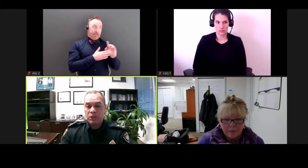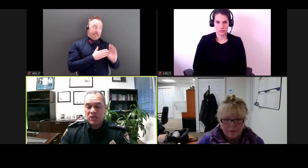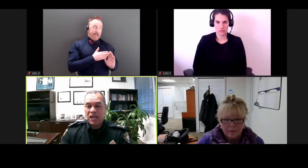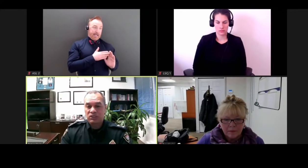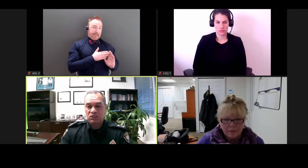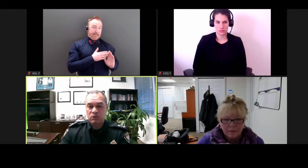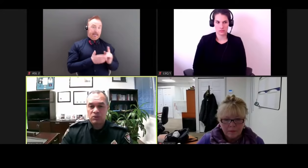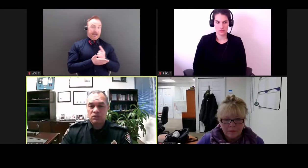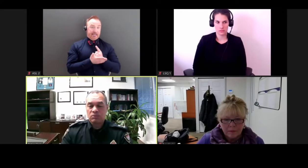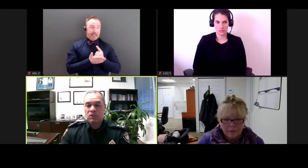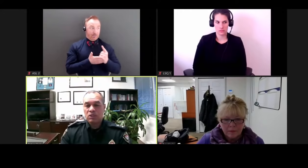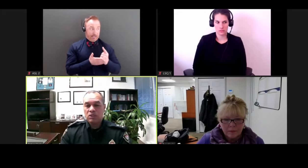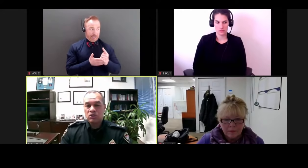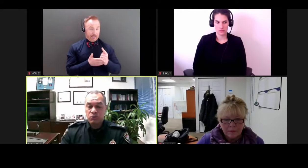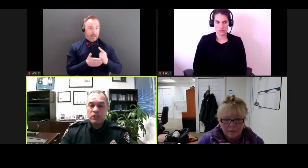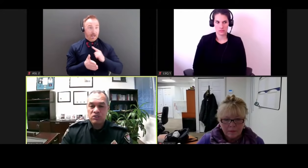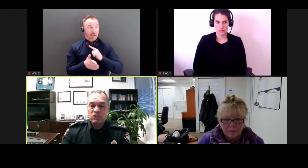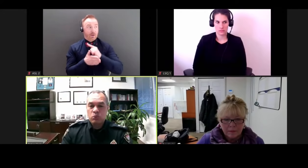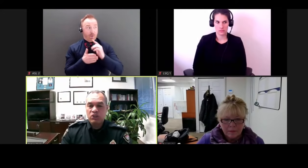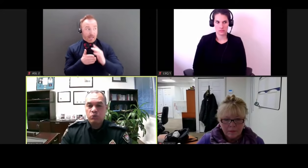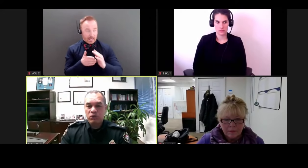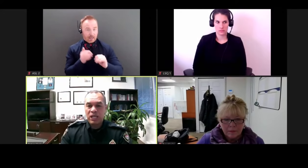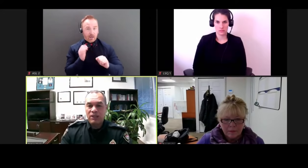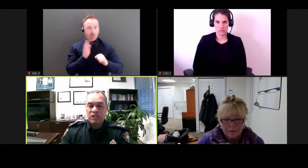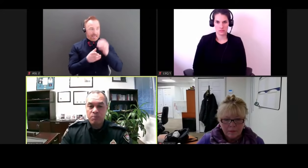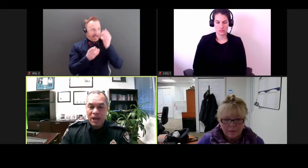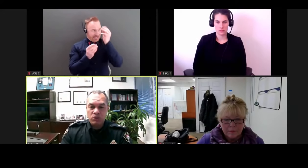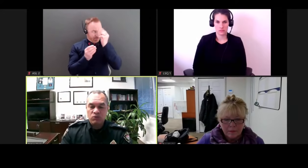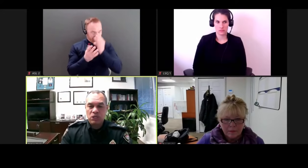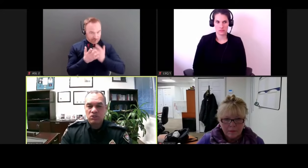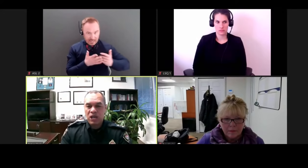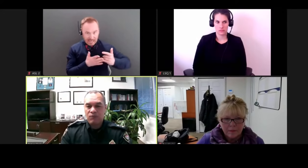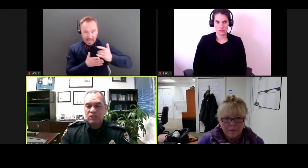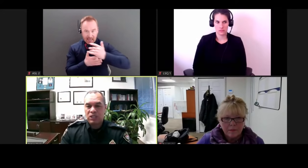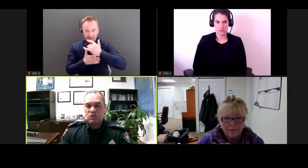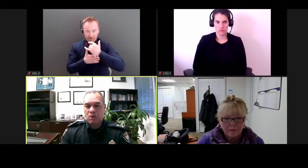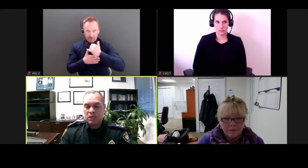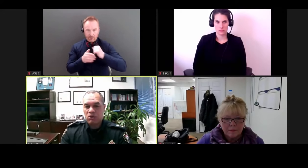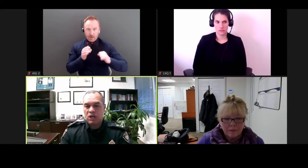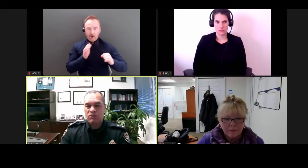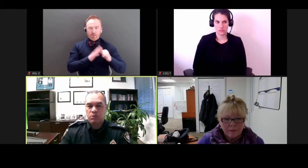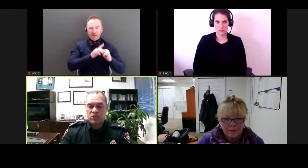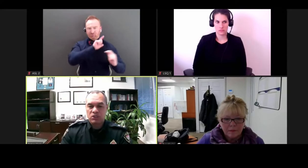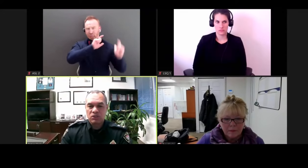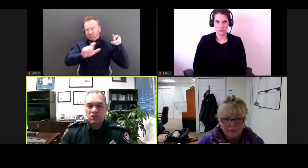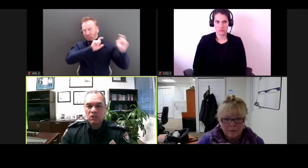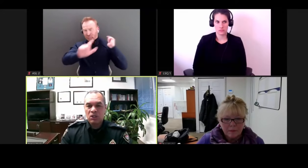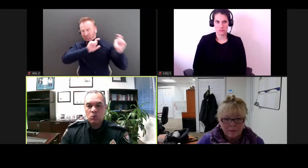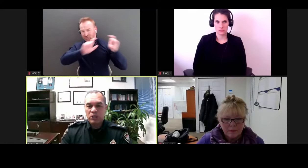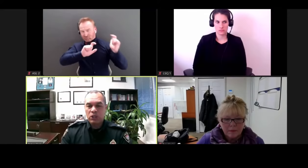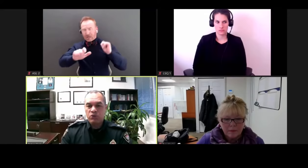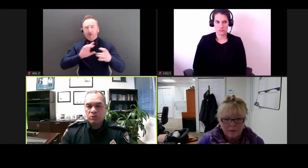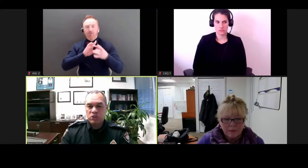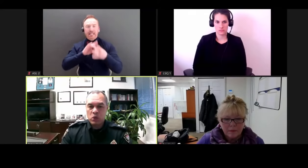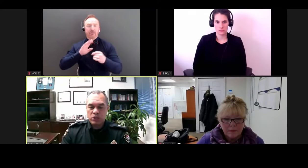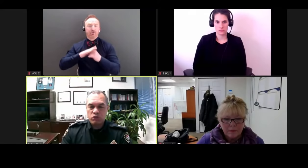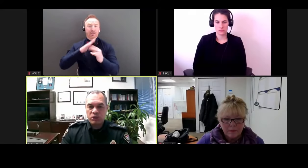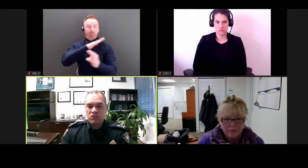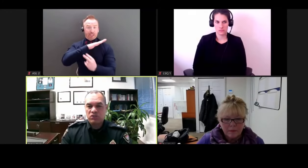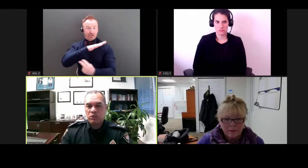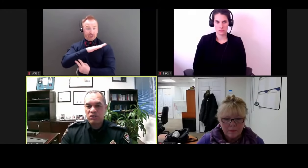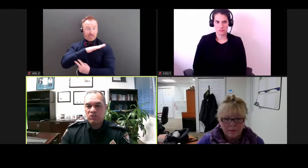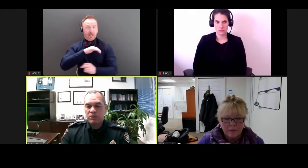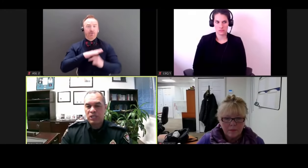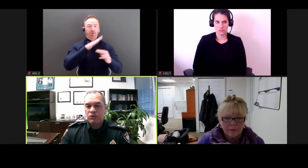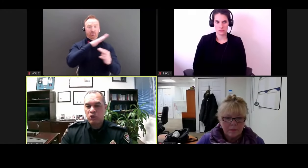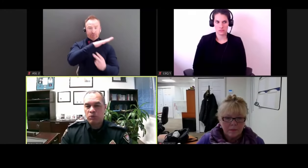some of those access routes. So for instance, once we realized the amount of truck traffic that was coming across the bridges, we closed the majority of those bridges,